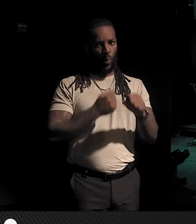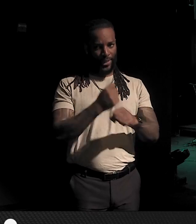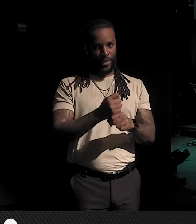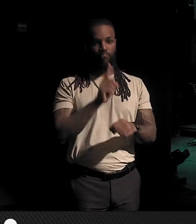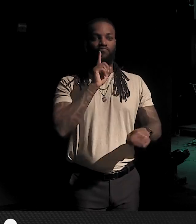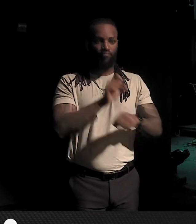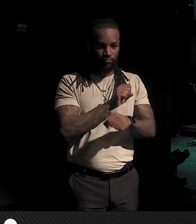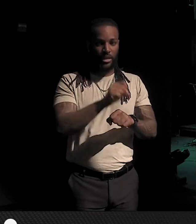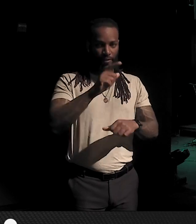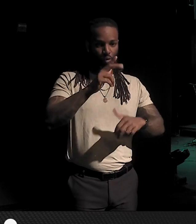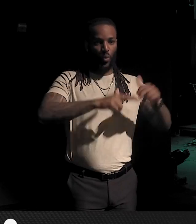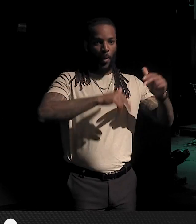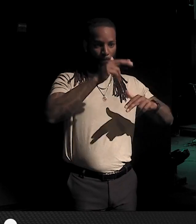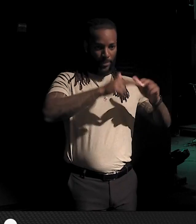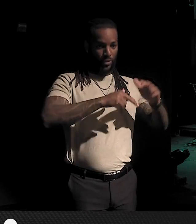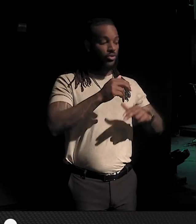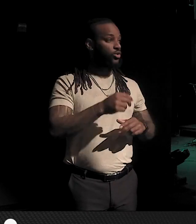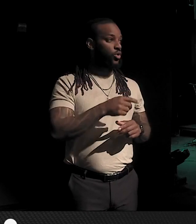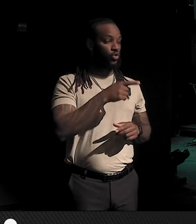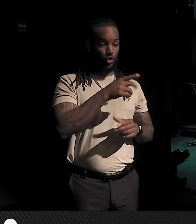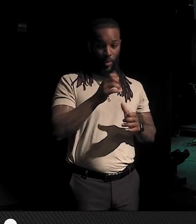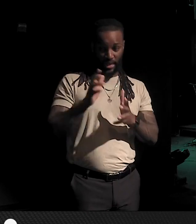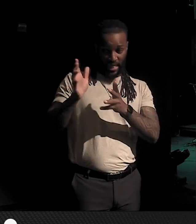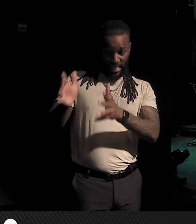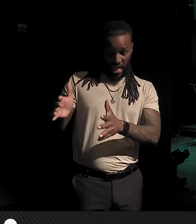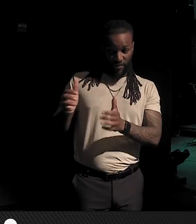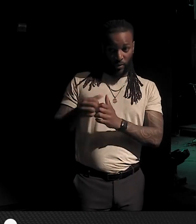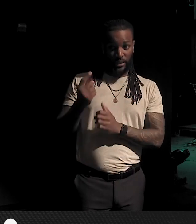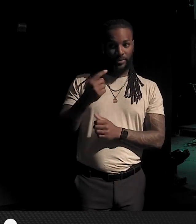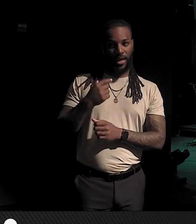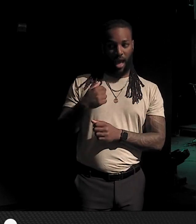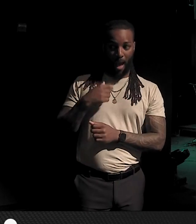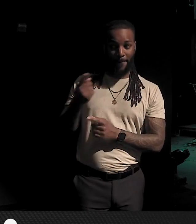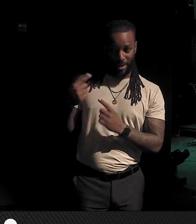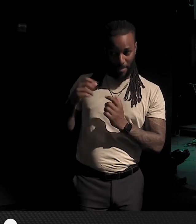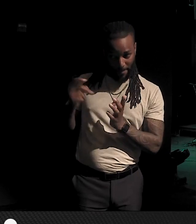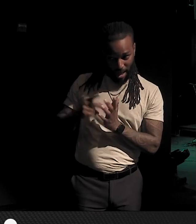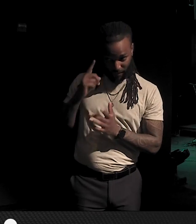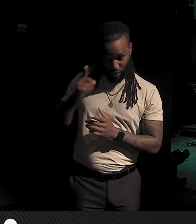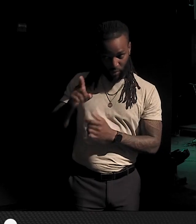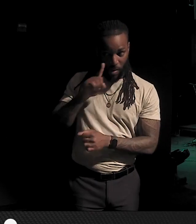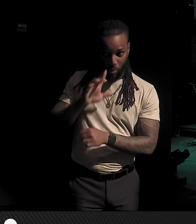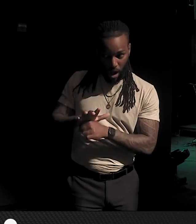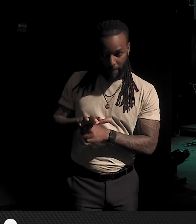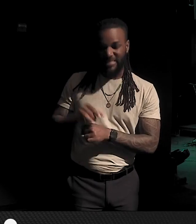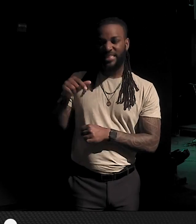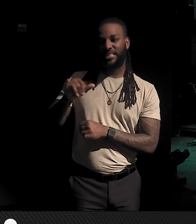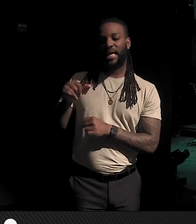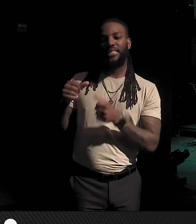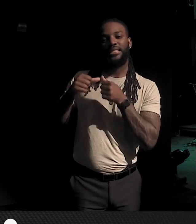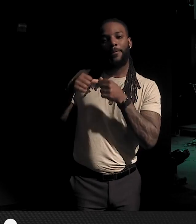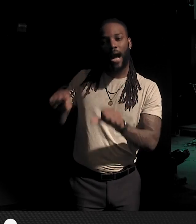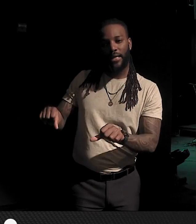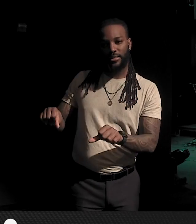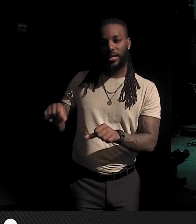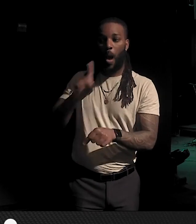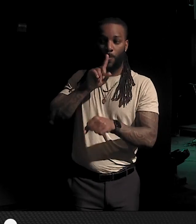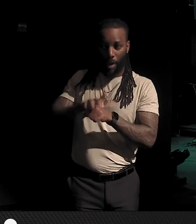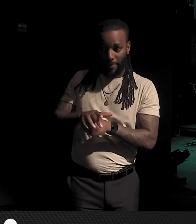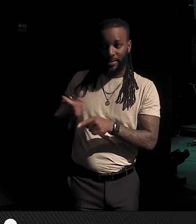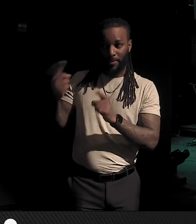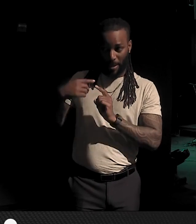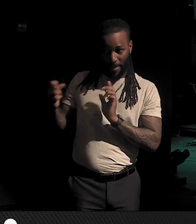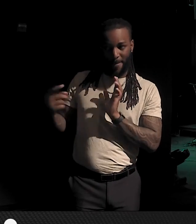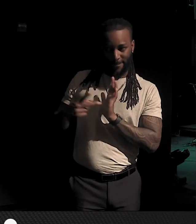and so you're going to want to leave her with something that says, I'm coming back for you, I promise. Like, this is a deposit. I promise I'm coming for you. This